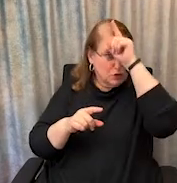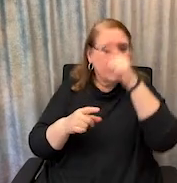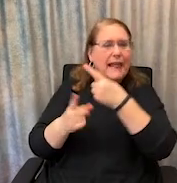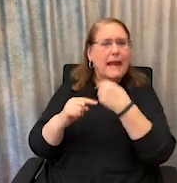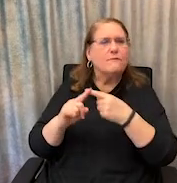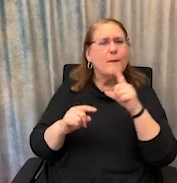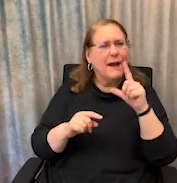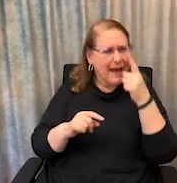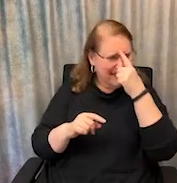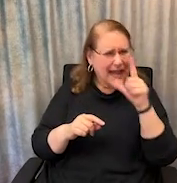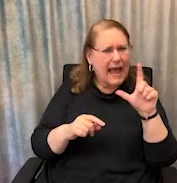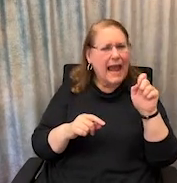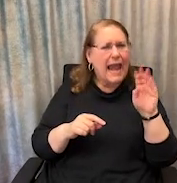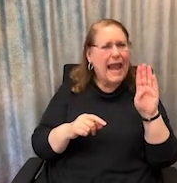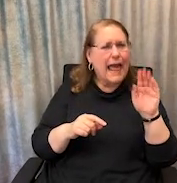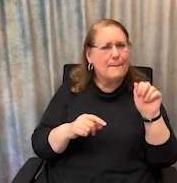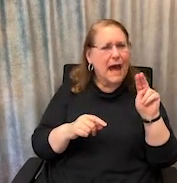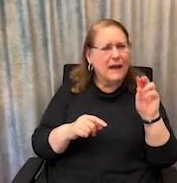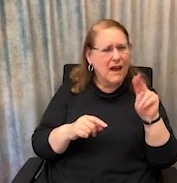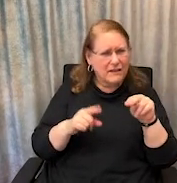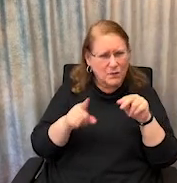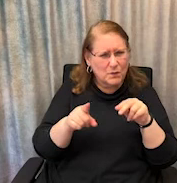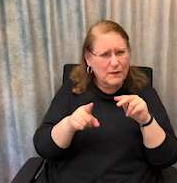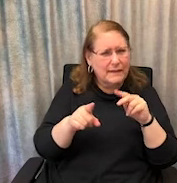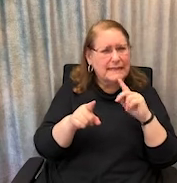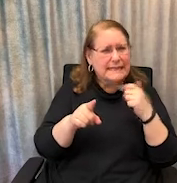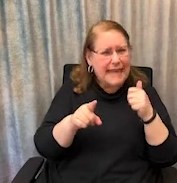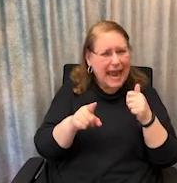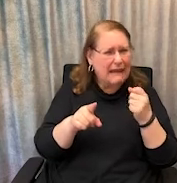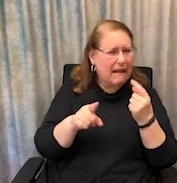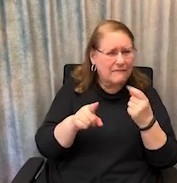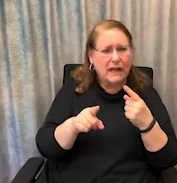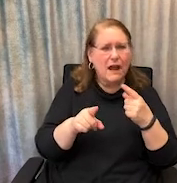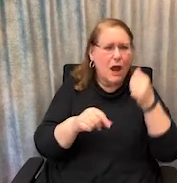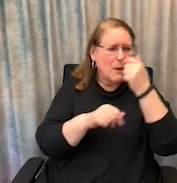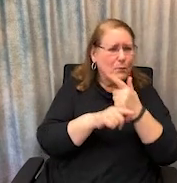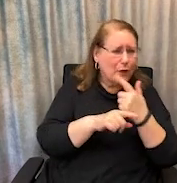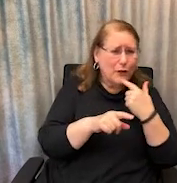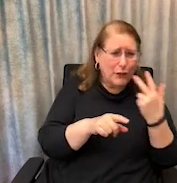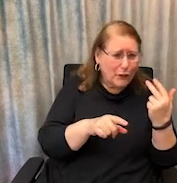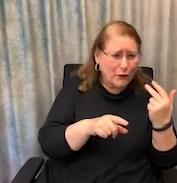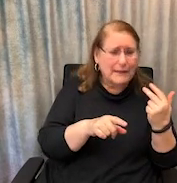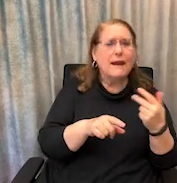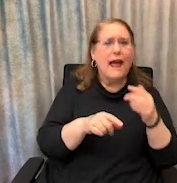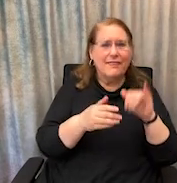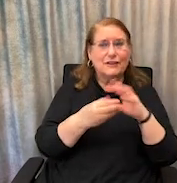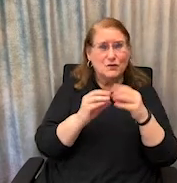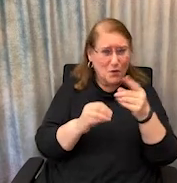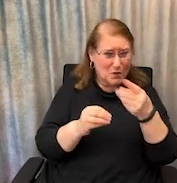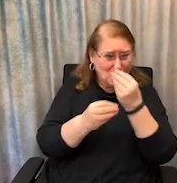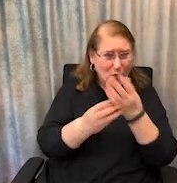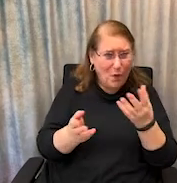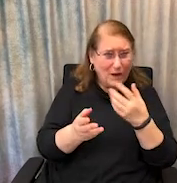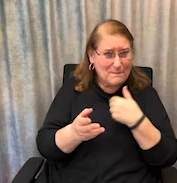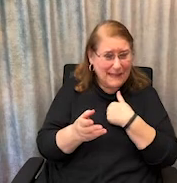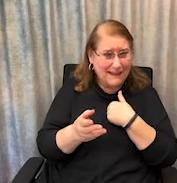Lebanon to Germany, and you were 10 or 11 and your brother 13. And you were, this is the story you told me, I